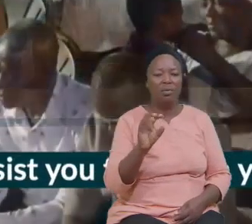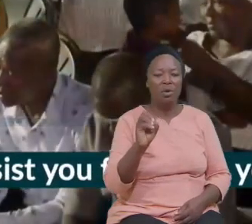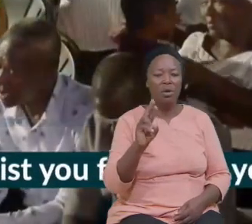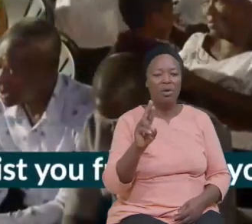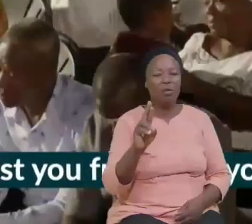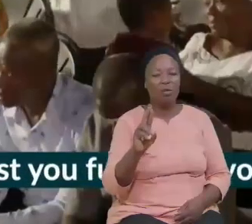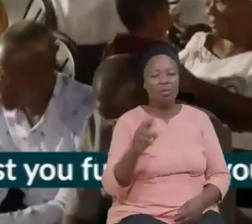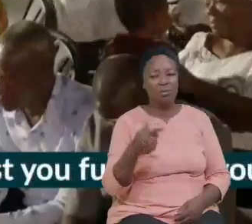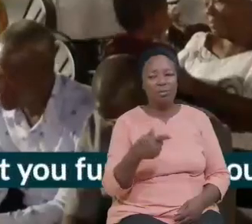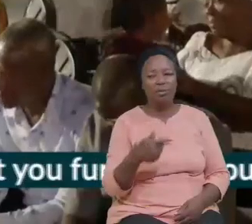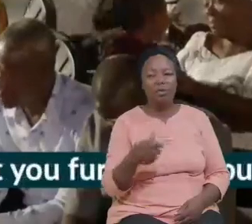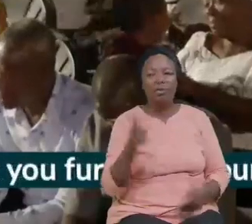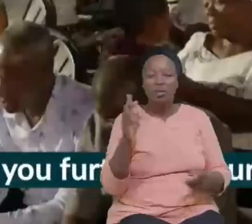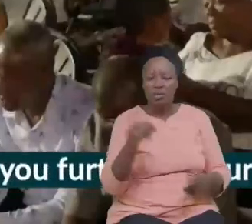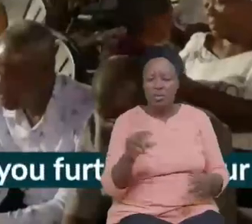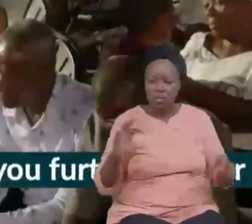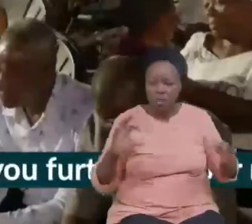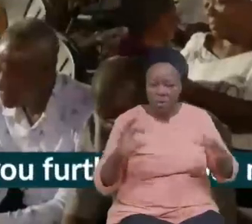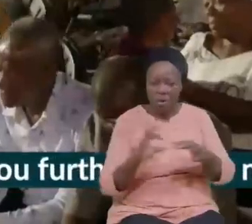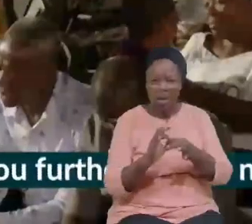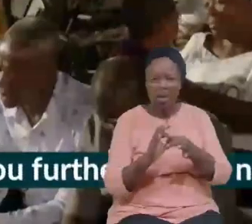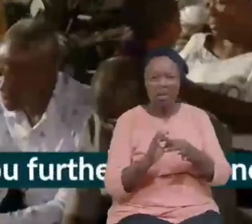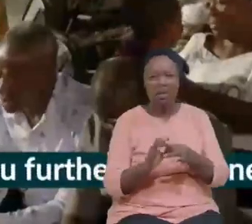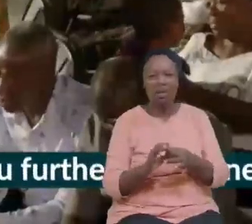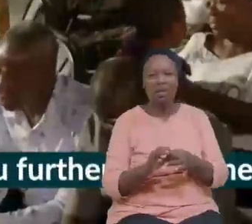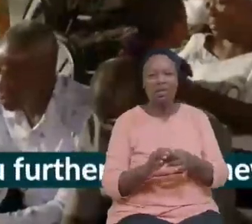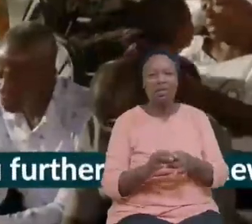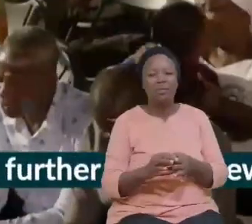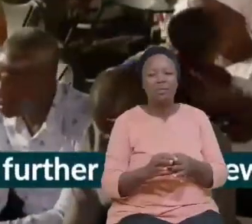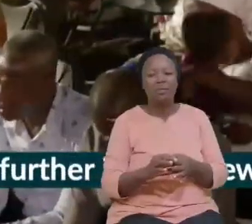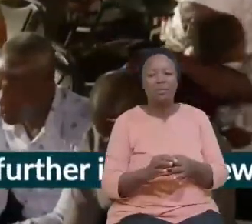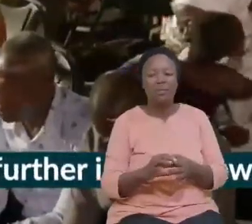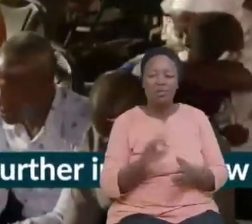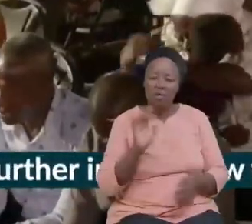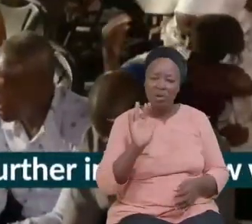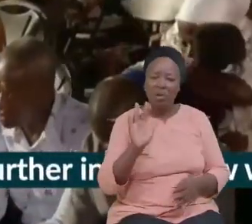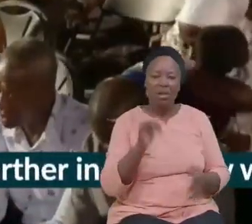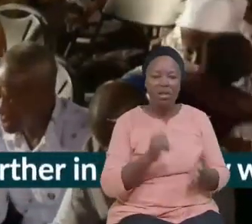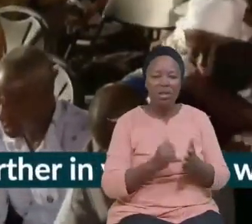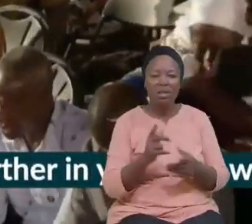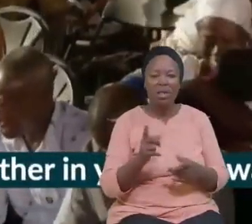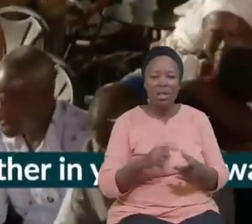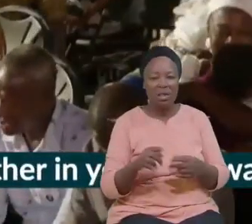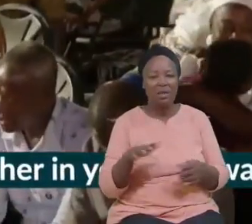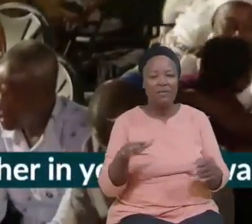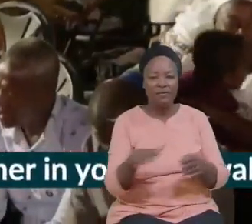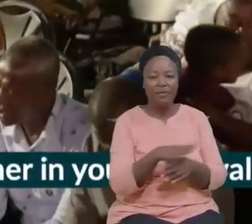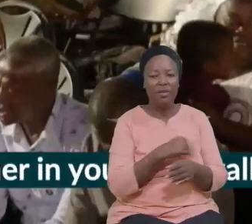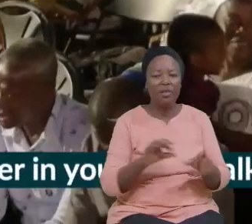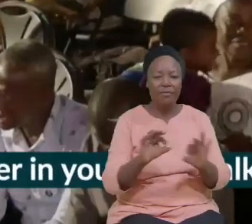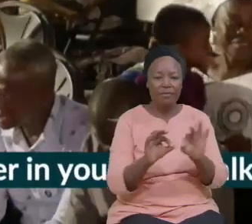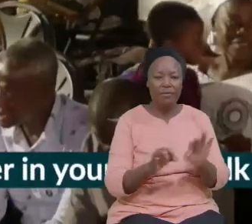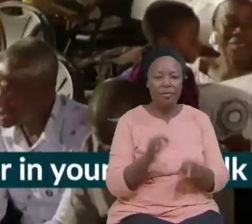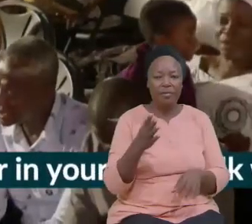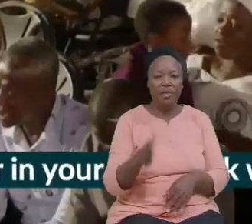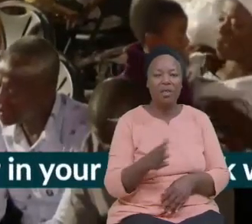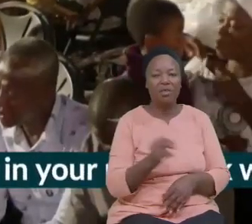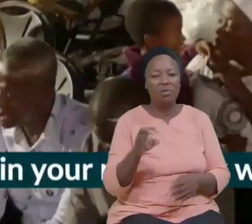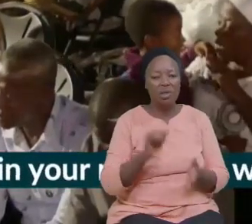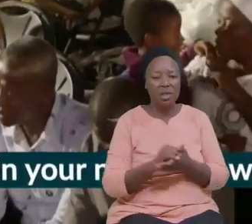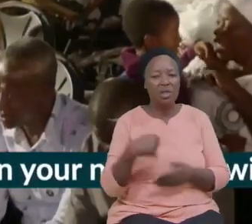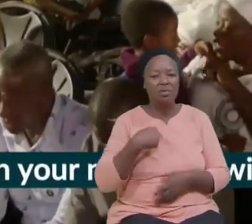gckhq.org/connect. Below your player, click it and fill the form so we can assist you